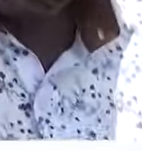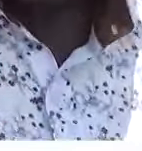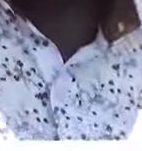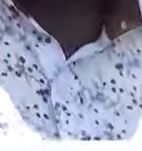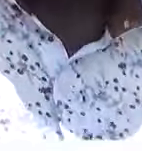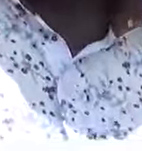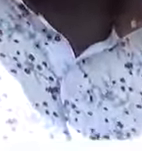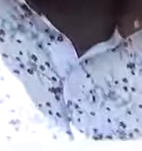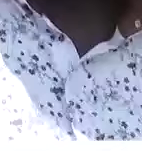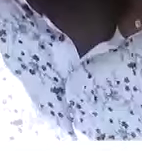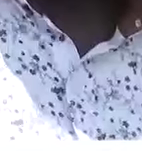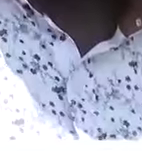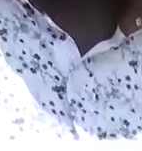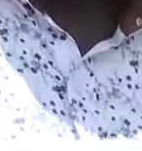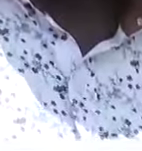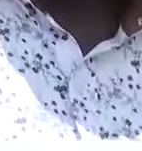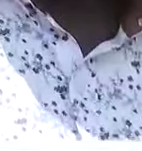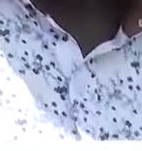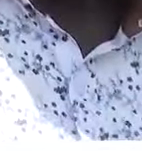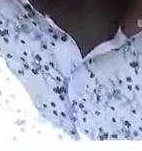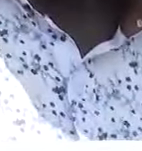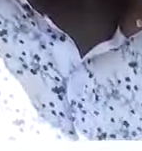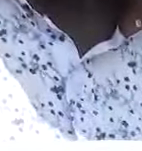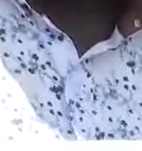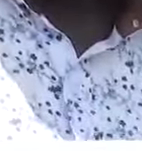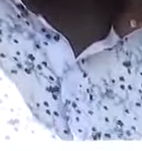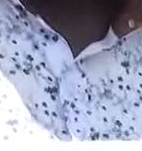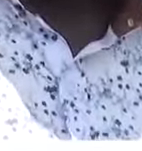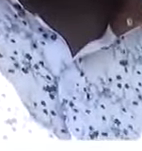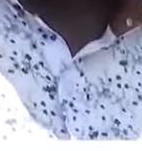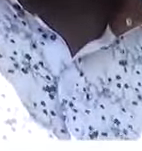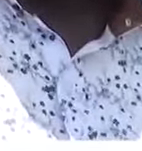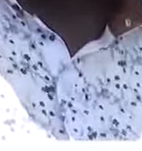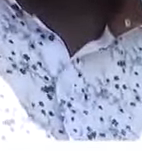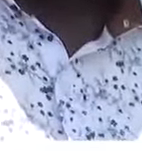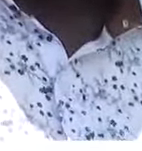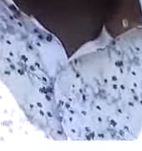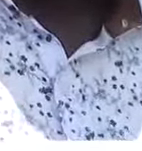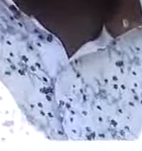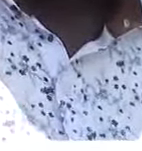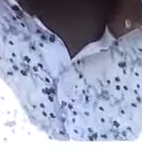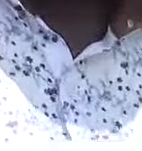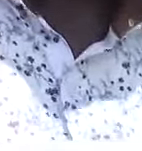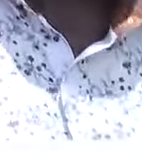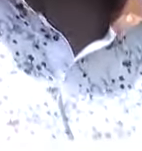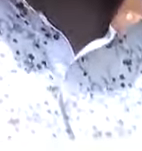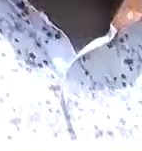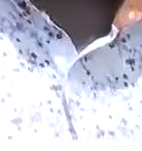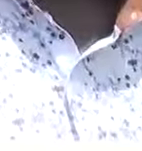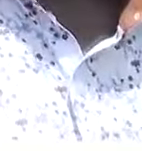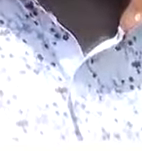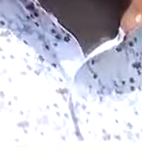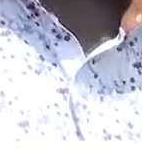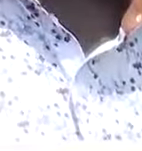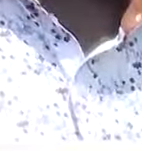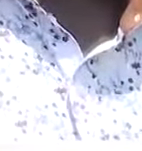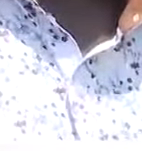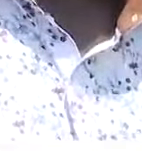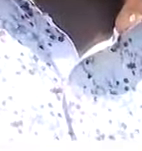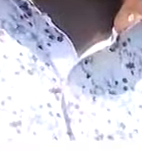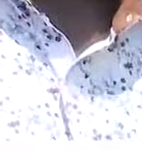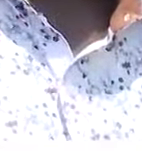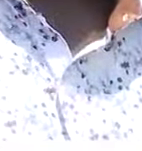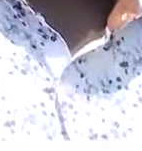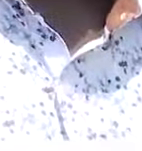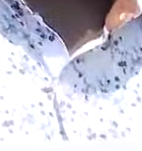standard, and again has also improved our accounts, because through the teaching that we have been receiving from the program, we